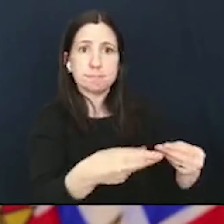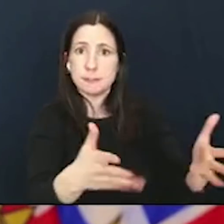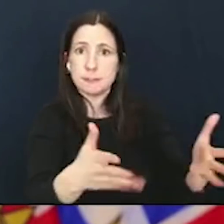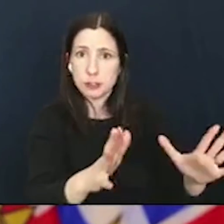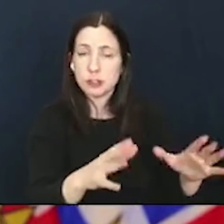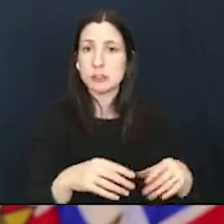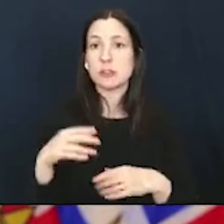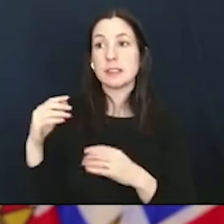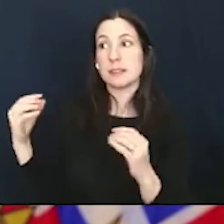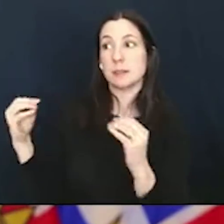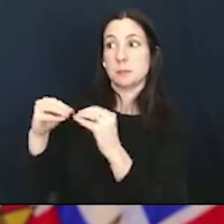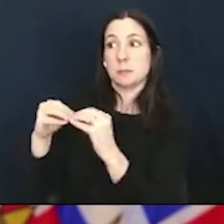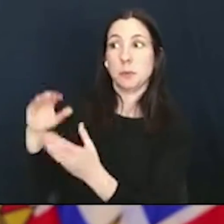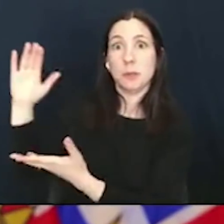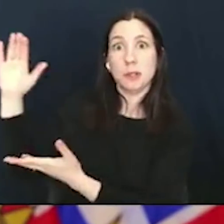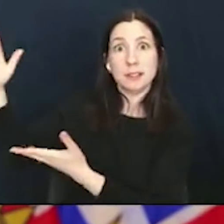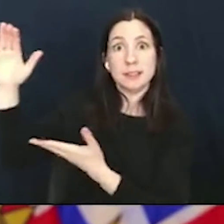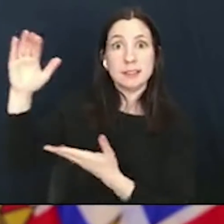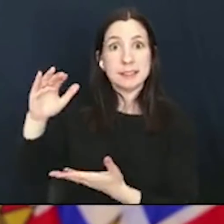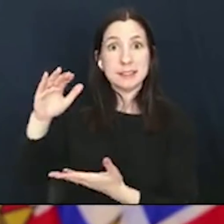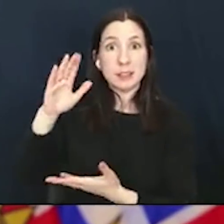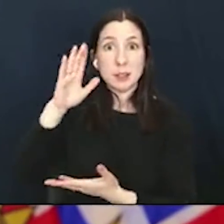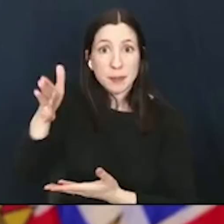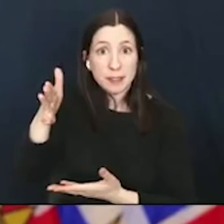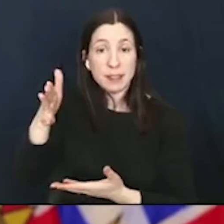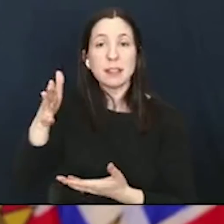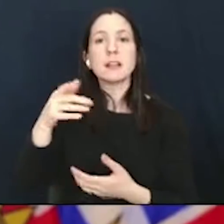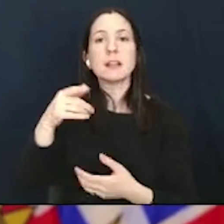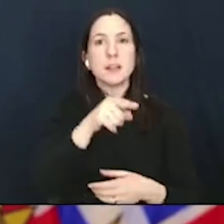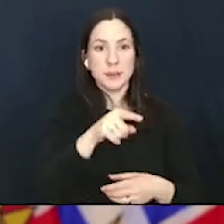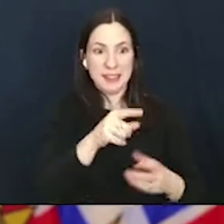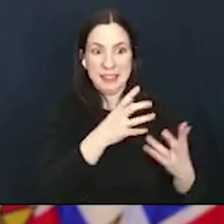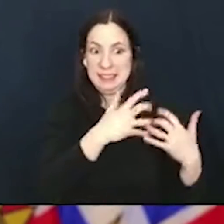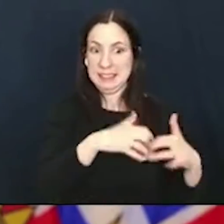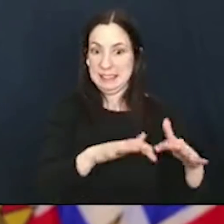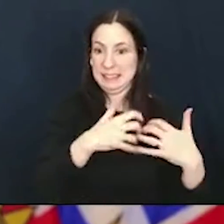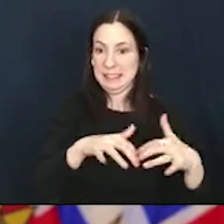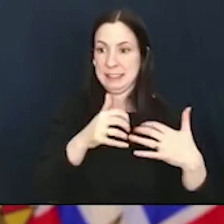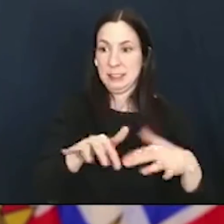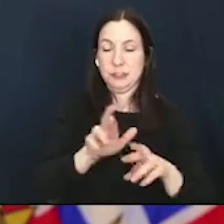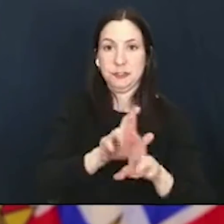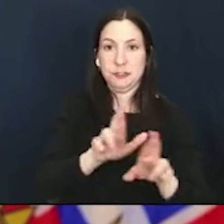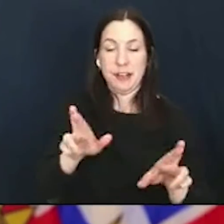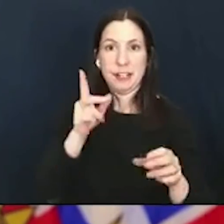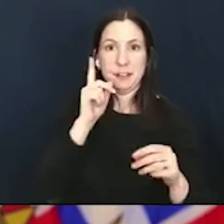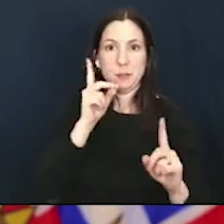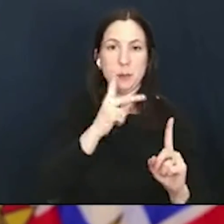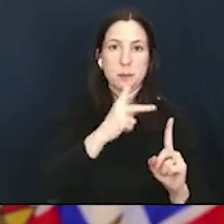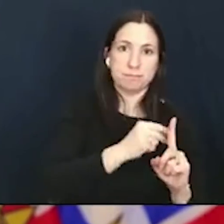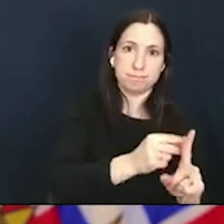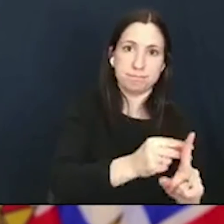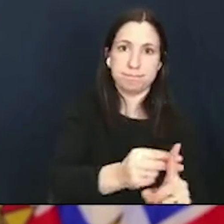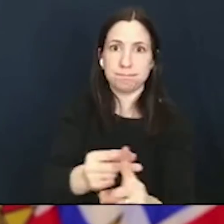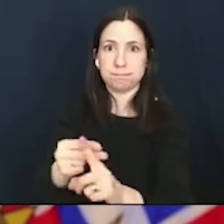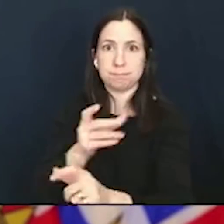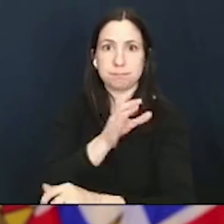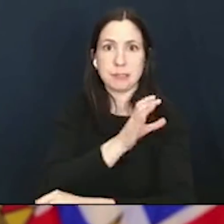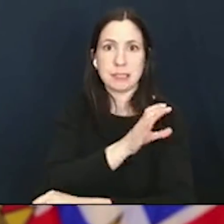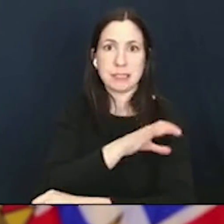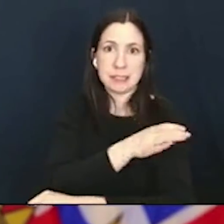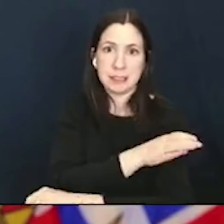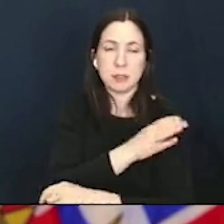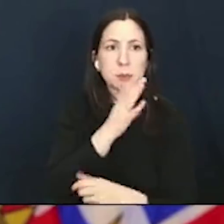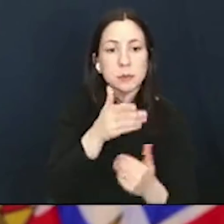mass vaccination, these mass immunization clinics that we are doing a lot of work to get ready, they will begin in the